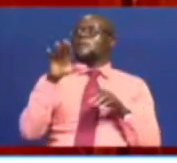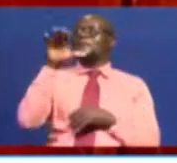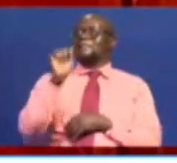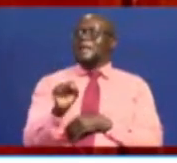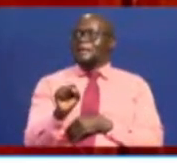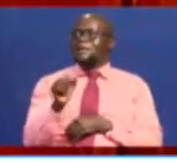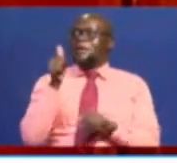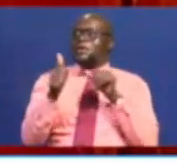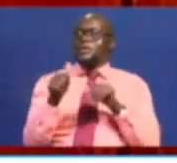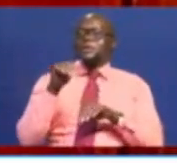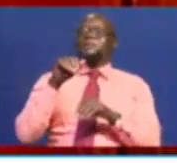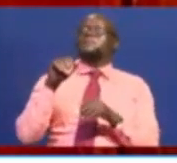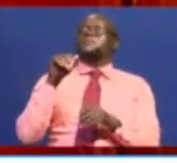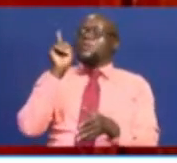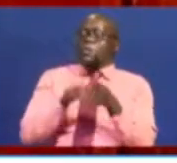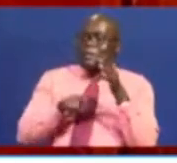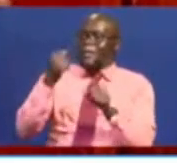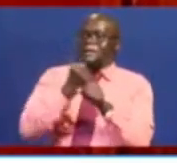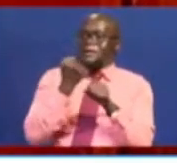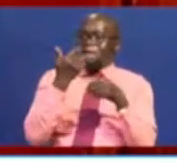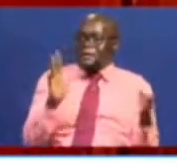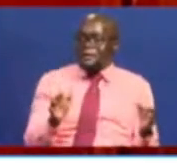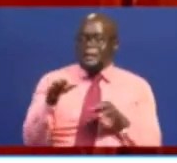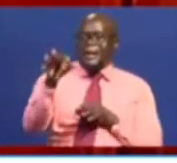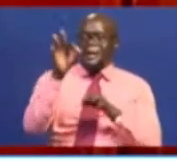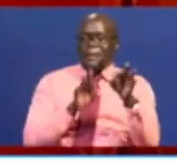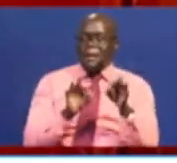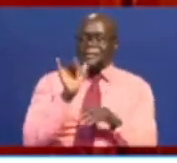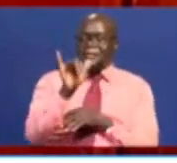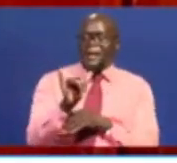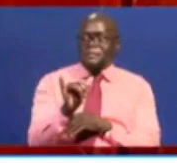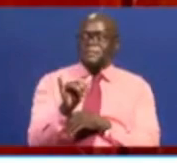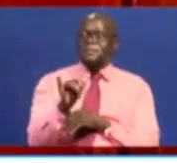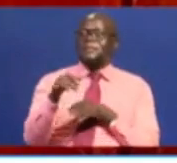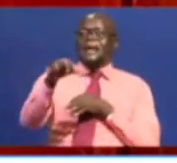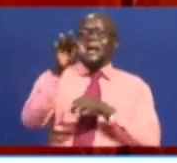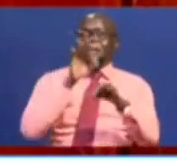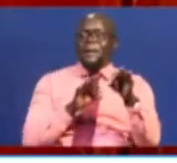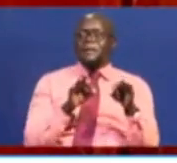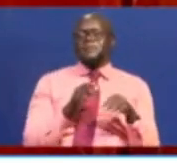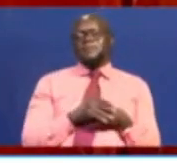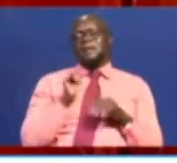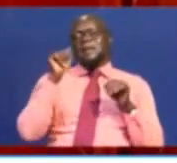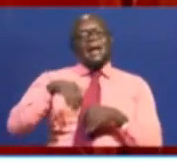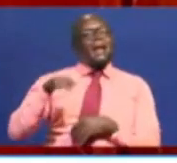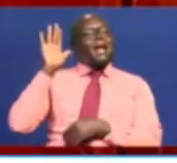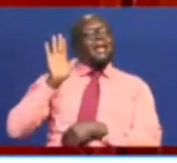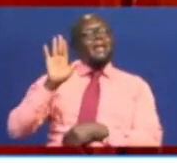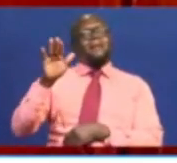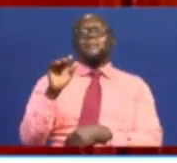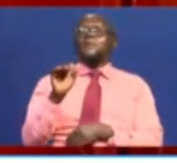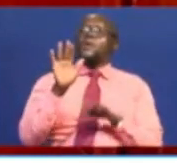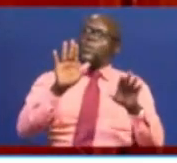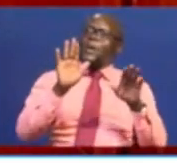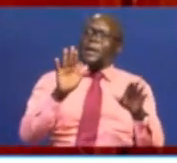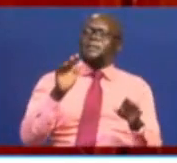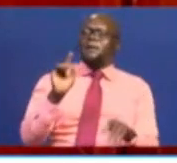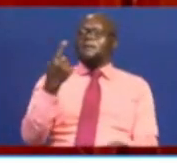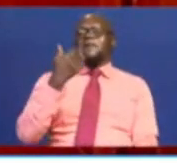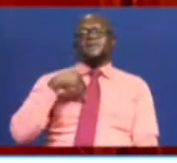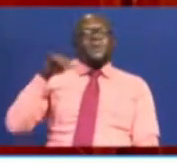CS, which is exactly what they are doing, and replace it. Replace it. Can I hear him? Wait, let's hear